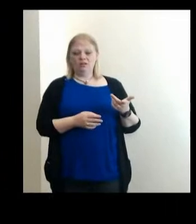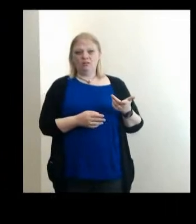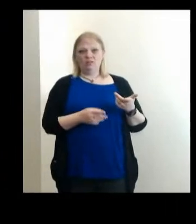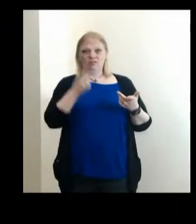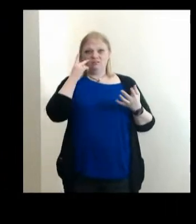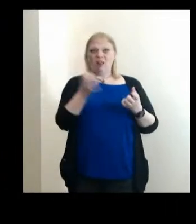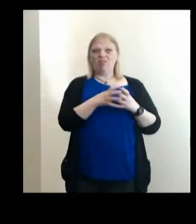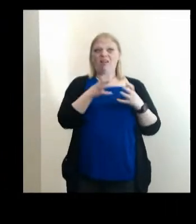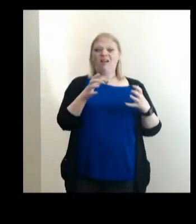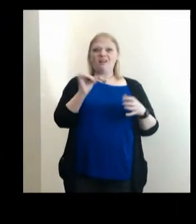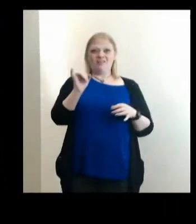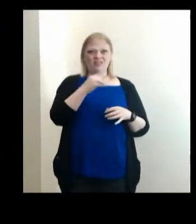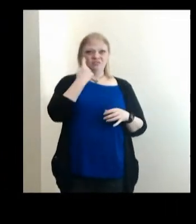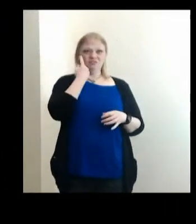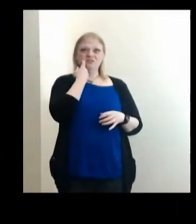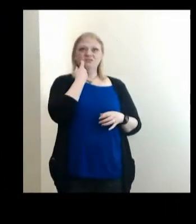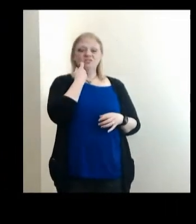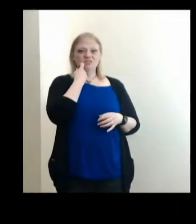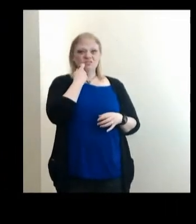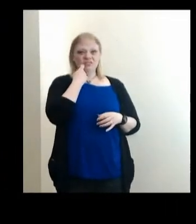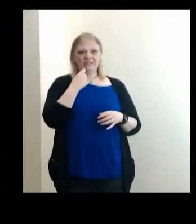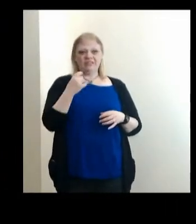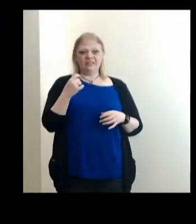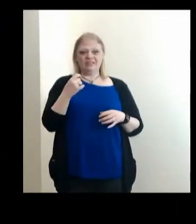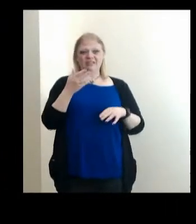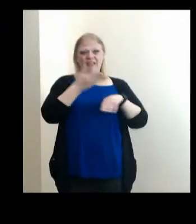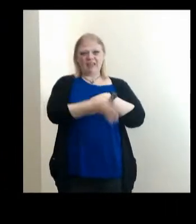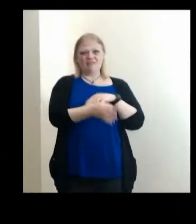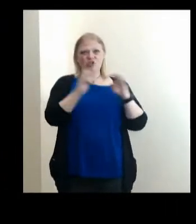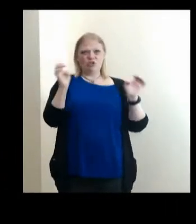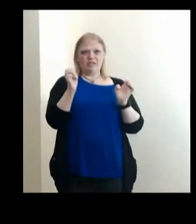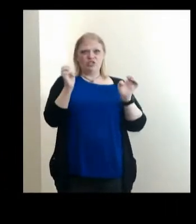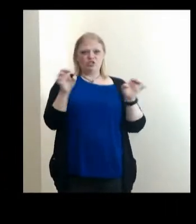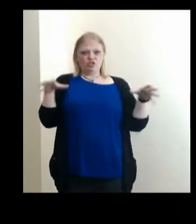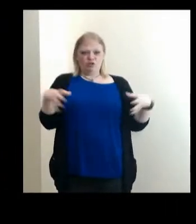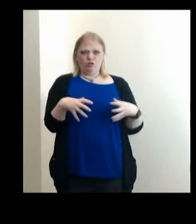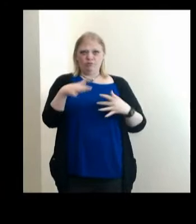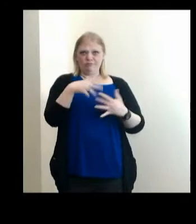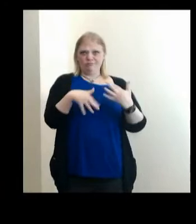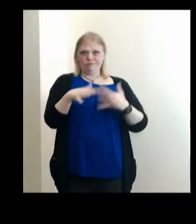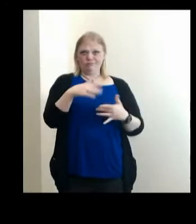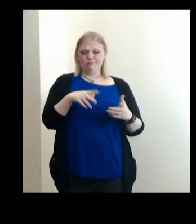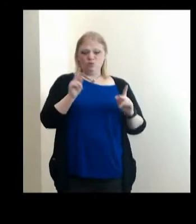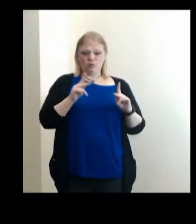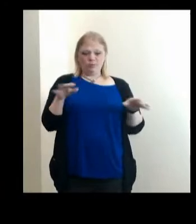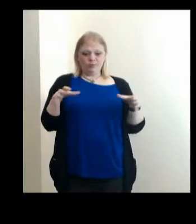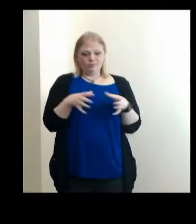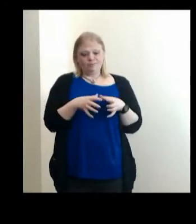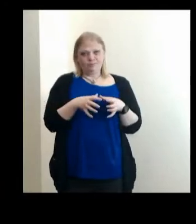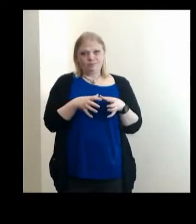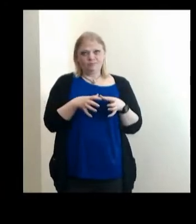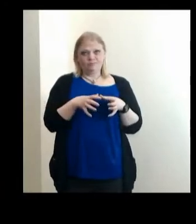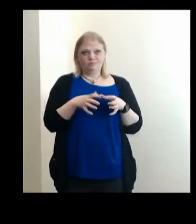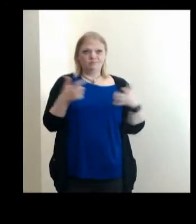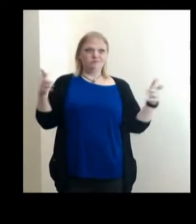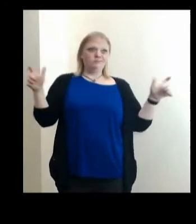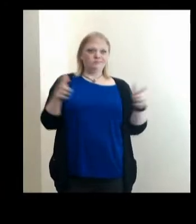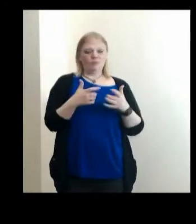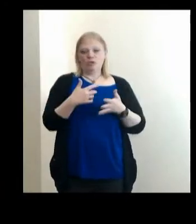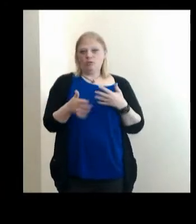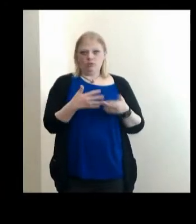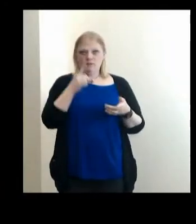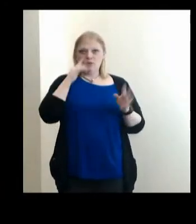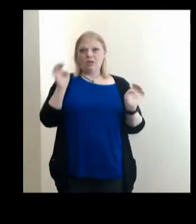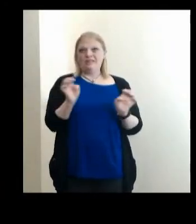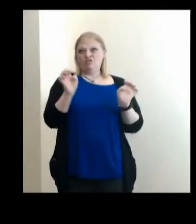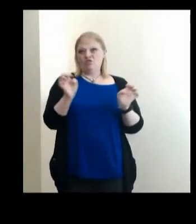lot of infections recently, kind of post-Easter gatherings. So people getting together in small gatherings, large gatherings for the